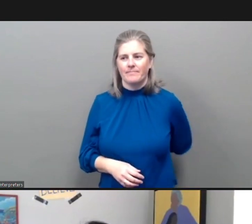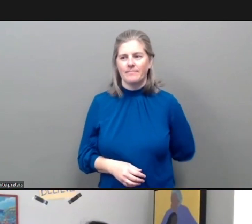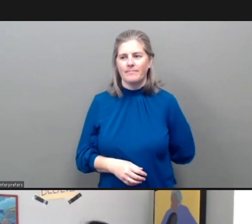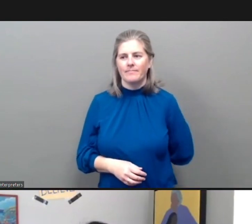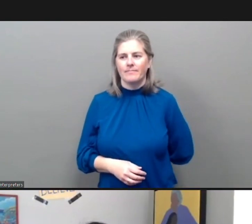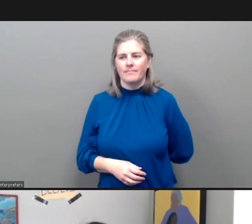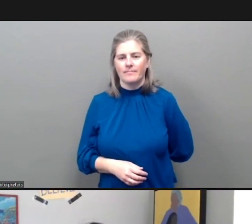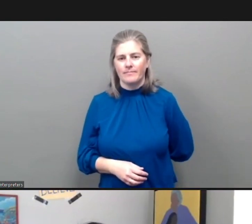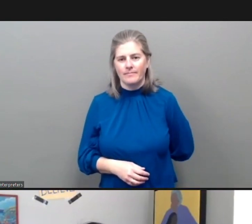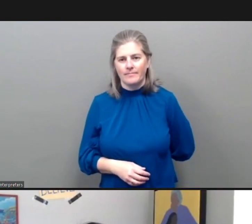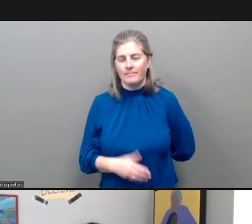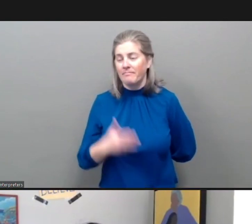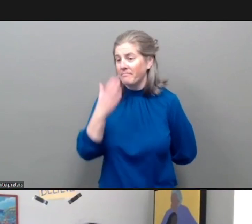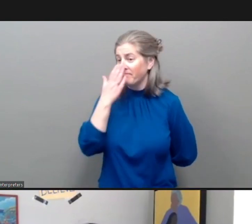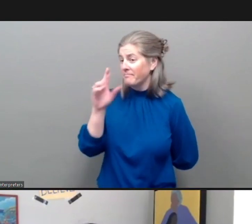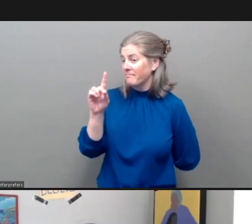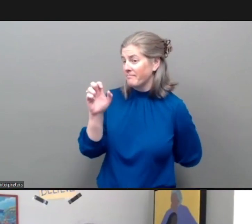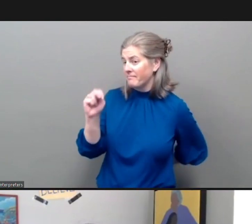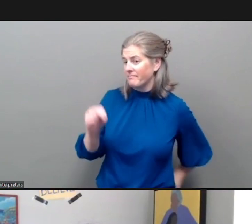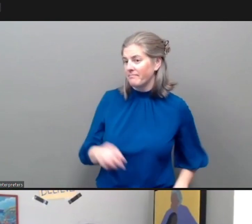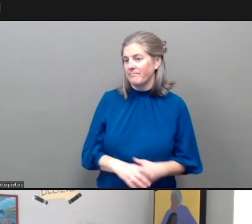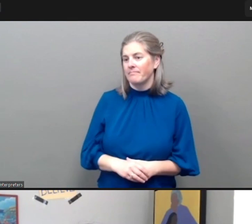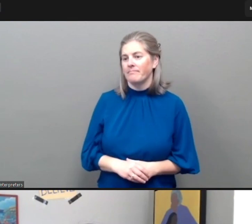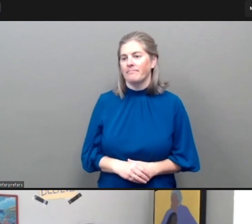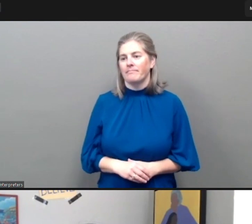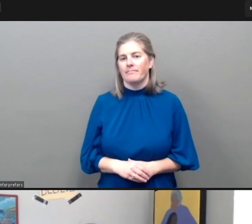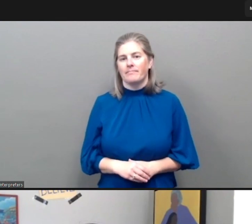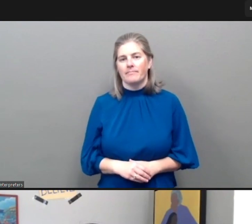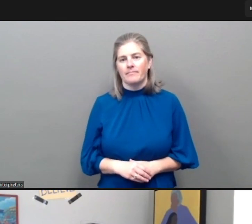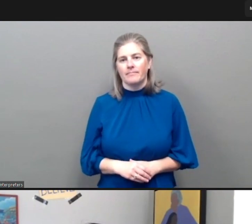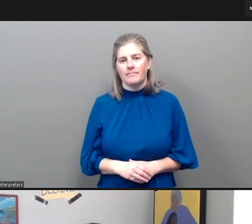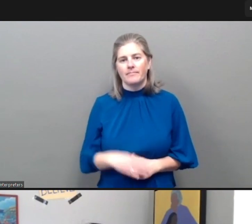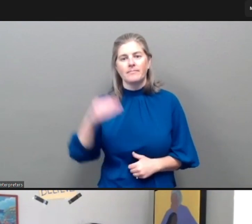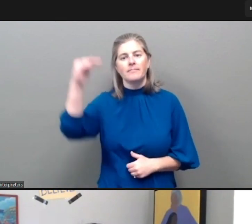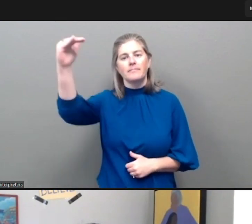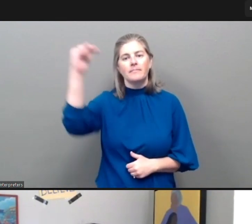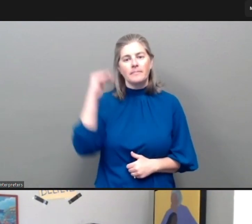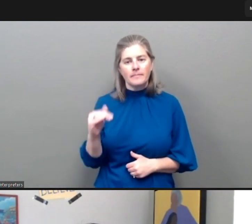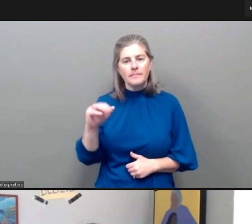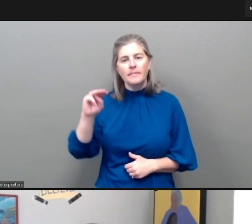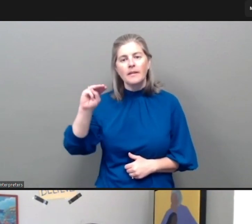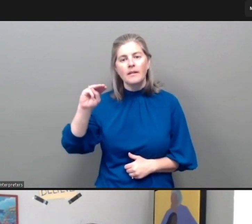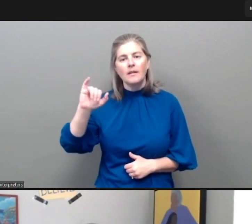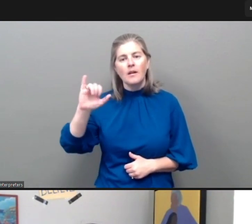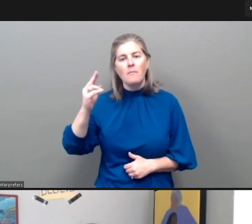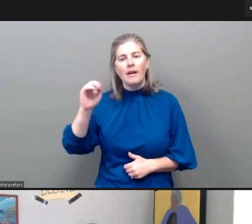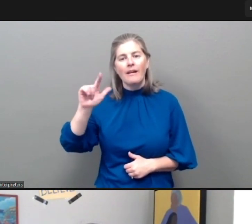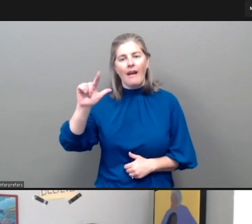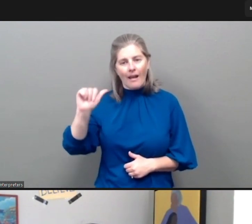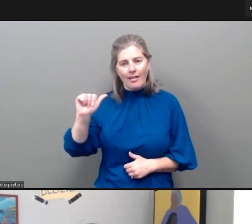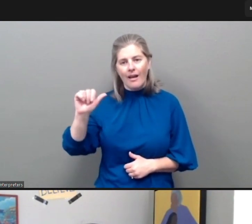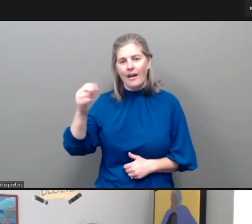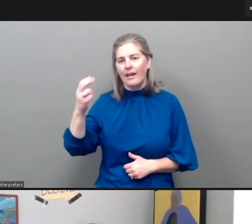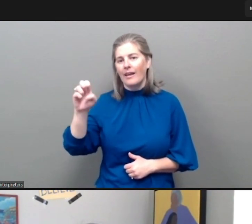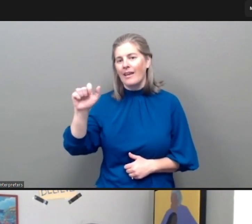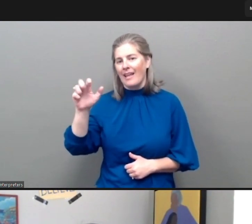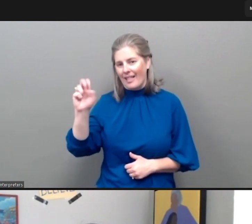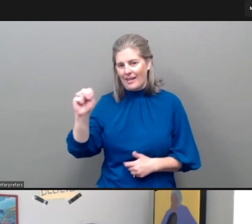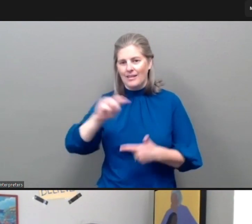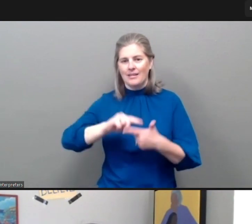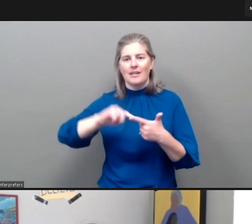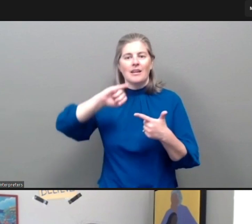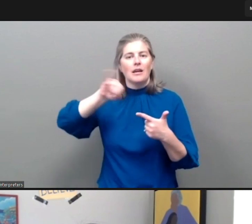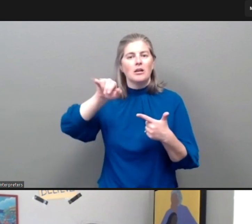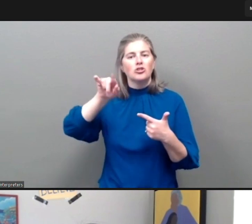Thanks, Dan. Thanks. Great. All right, next we'll turn to Michaela Heelan, followed by Jaden Torres, followed by Tommy